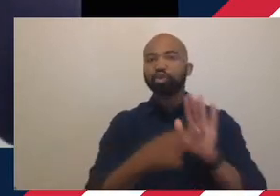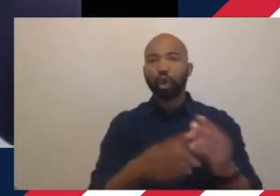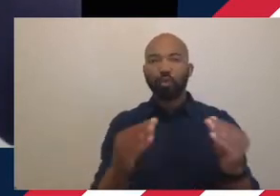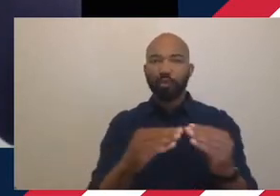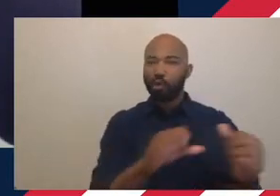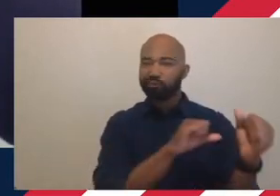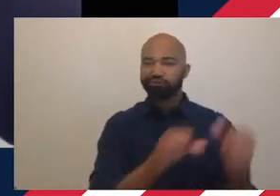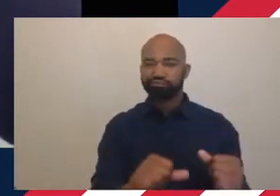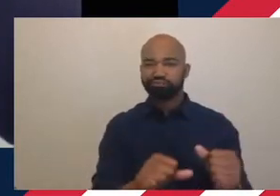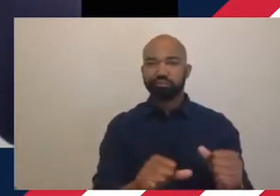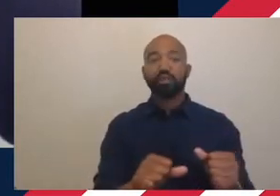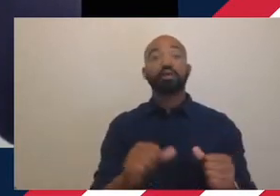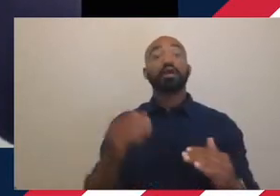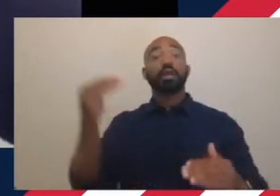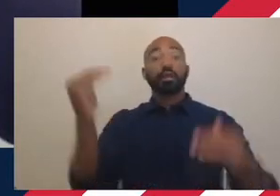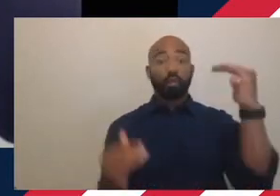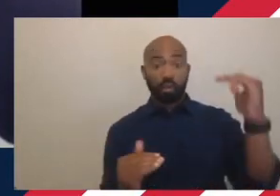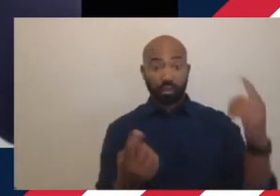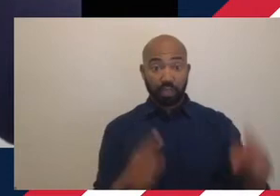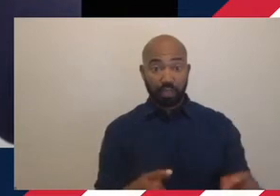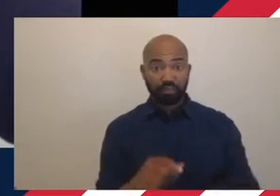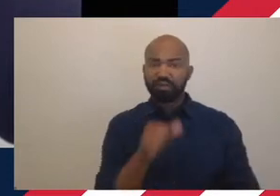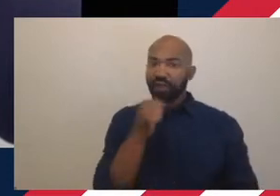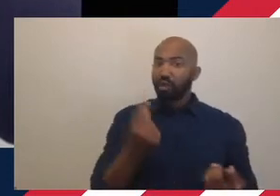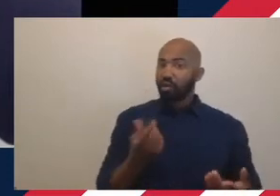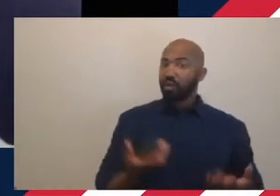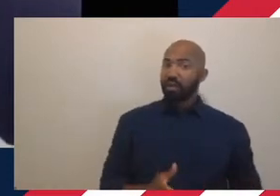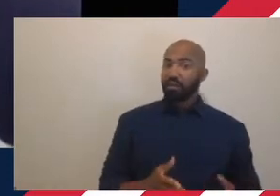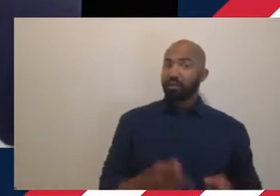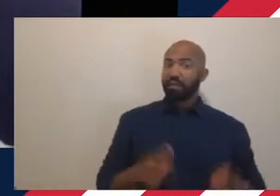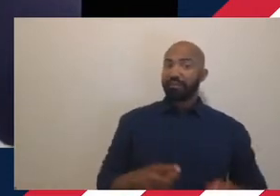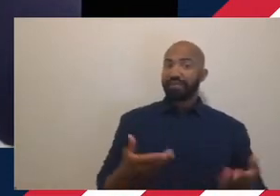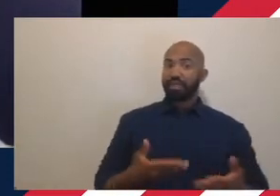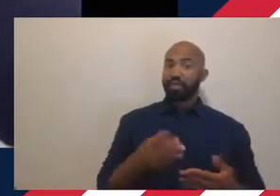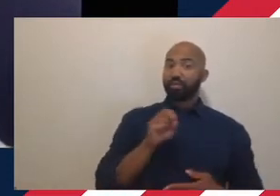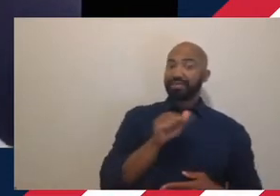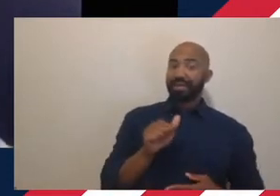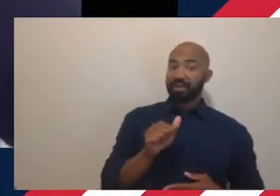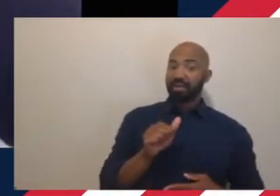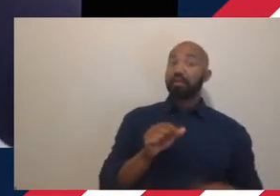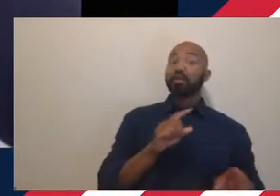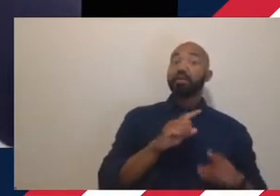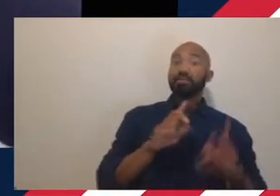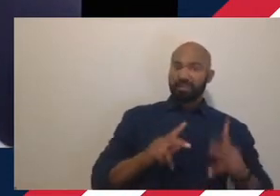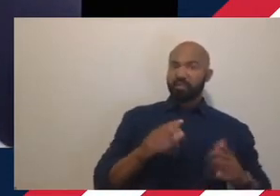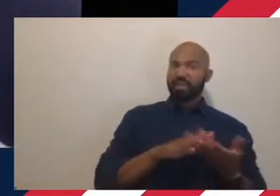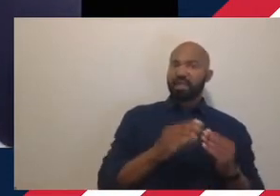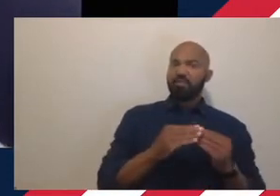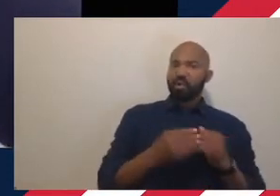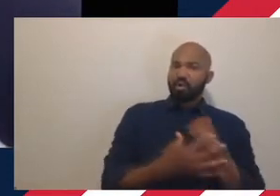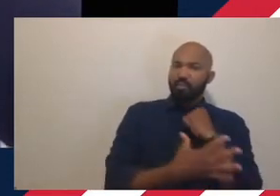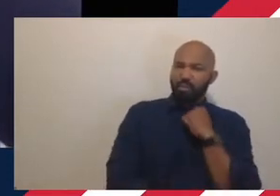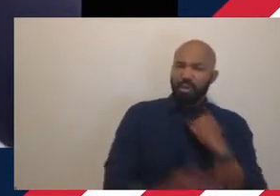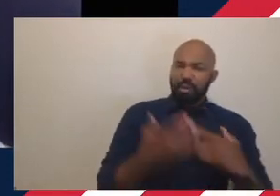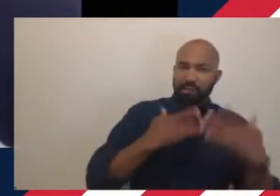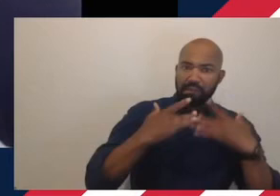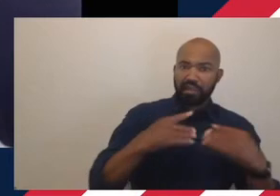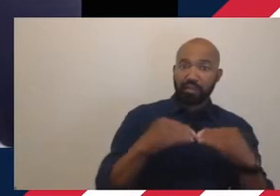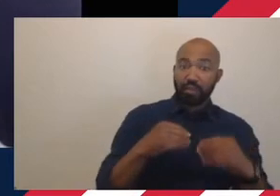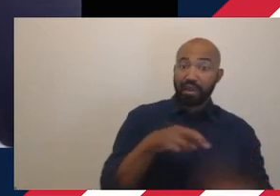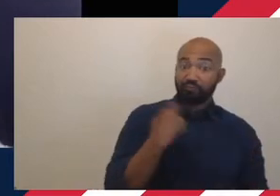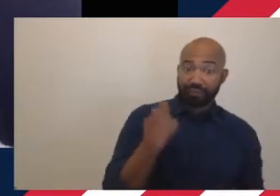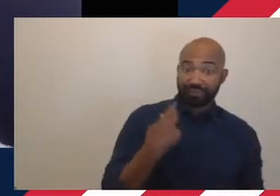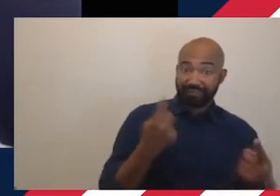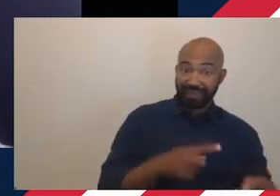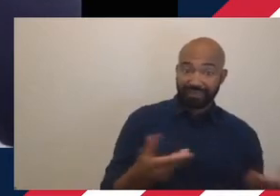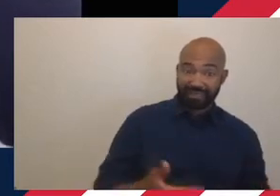minority communities in this country, people who are already poor in this country are sinking further into poverty or further at risk, we're seeing those who